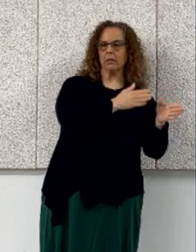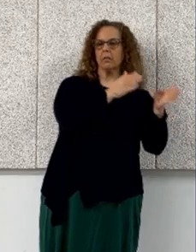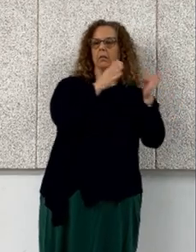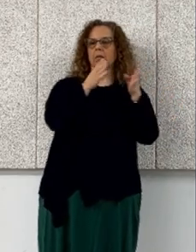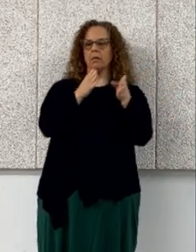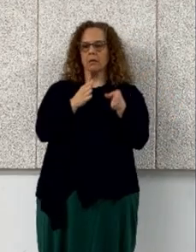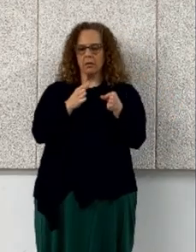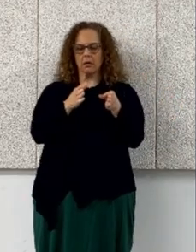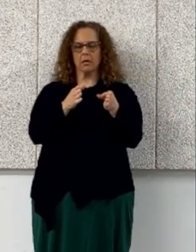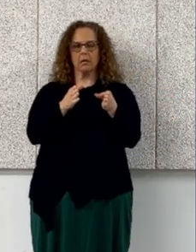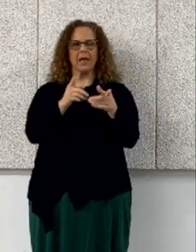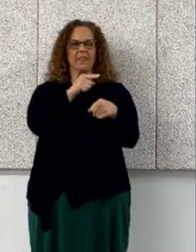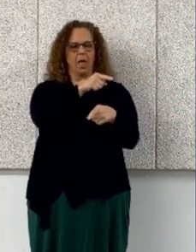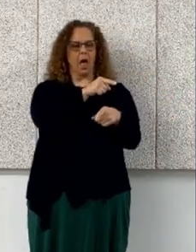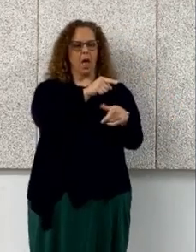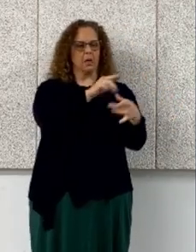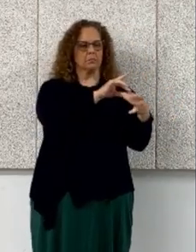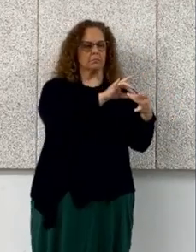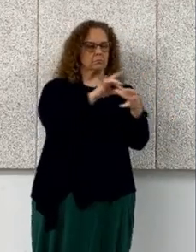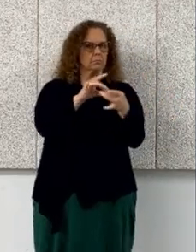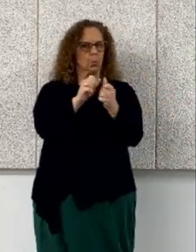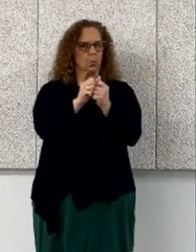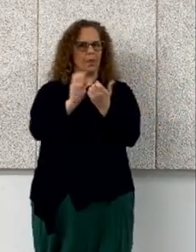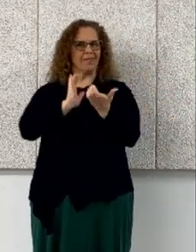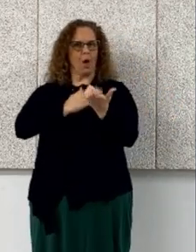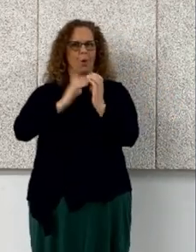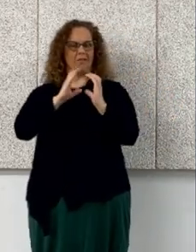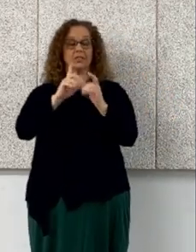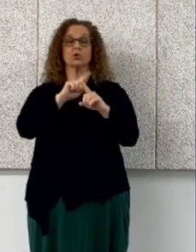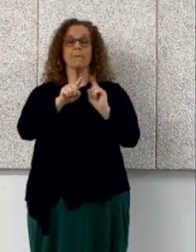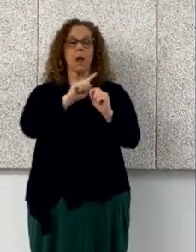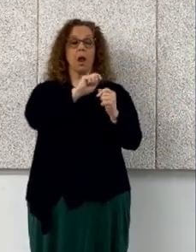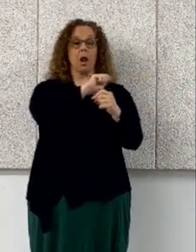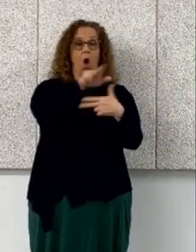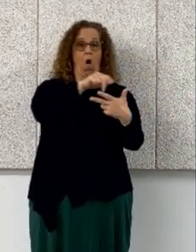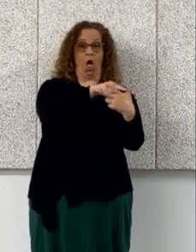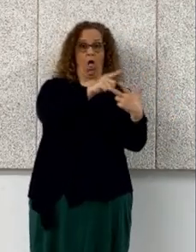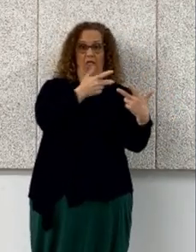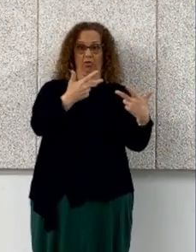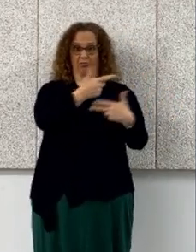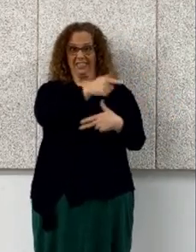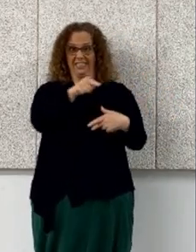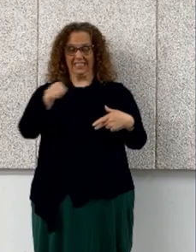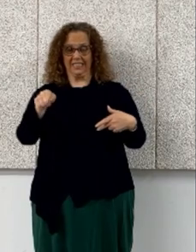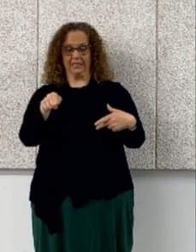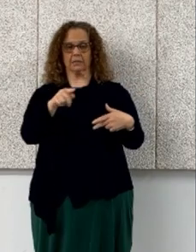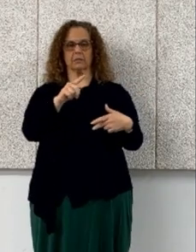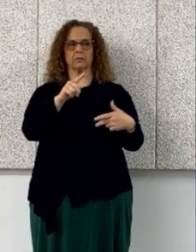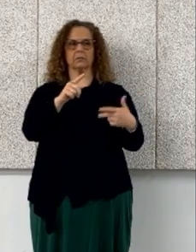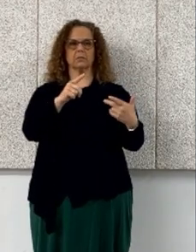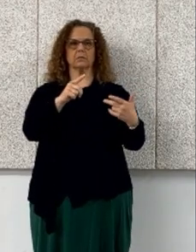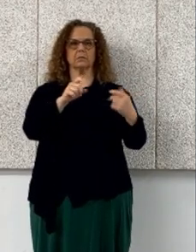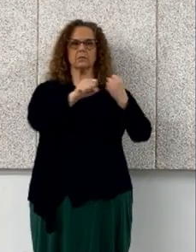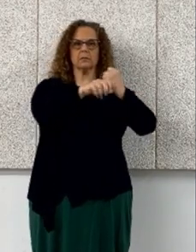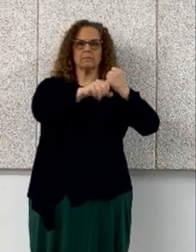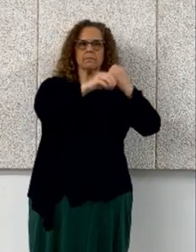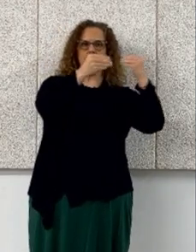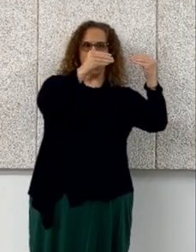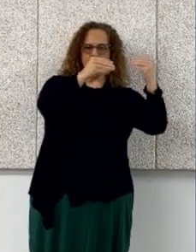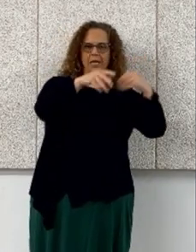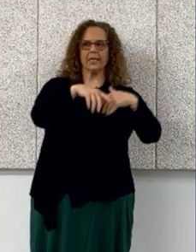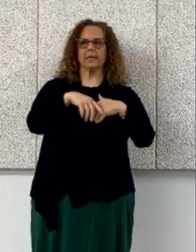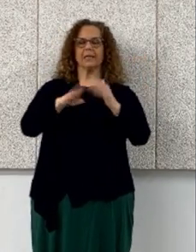through the conversations that we're having, but within the pocket of all of them, it's like an oversight over marketing, an oversight